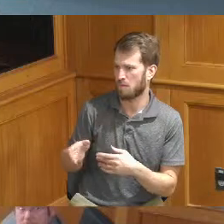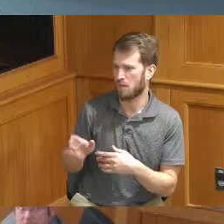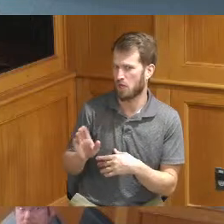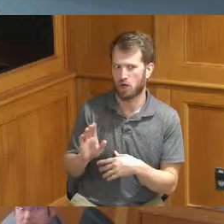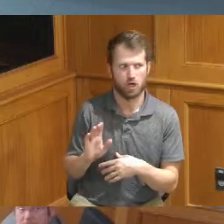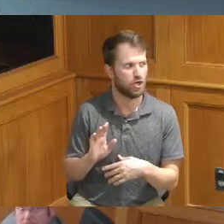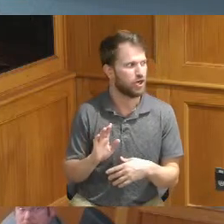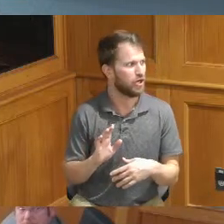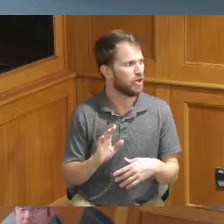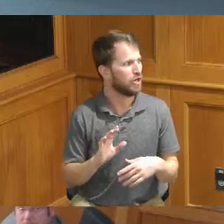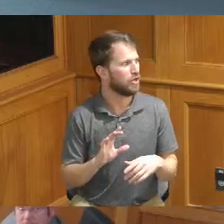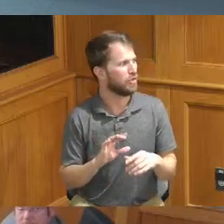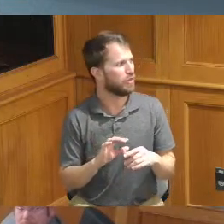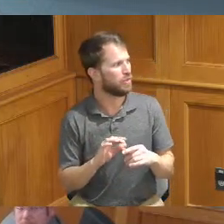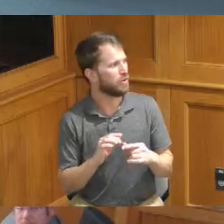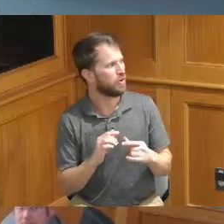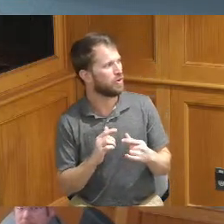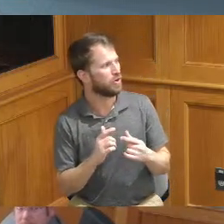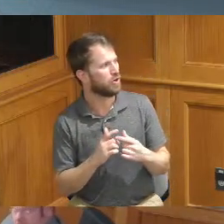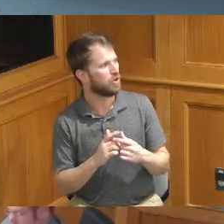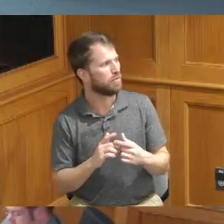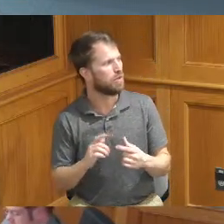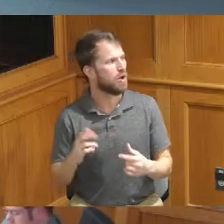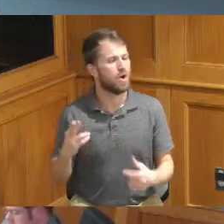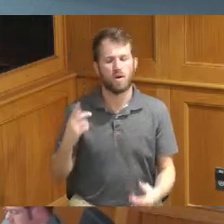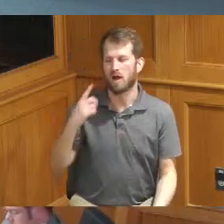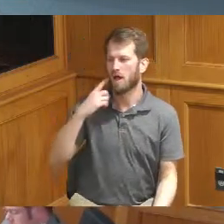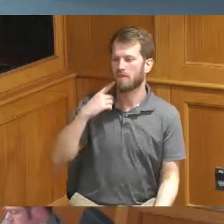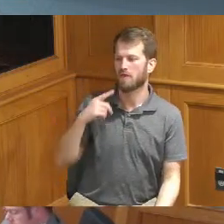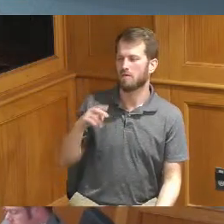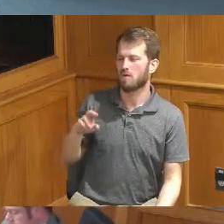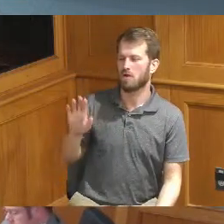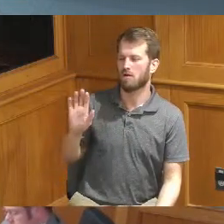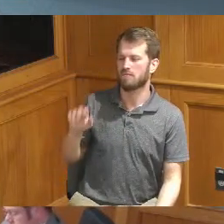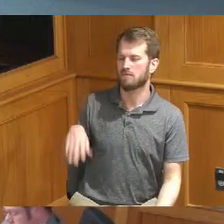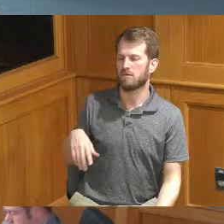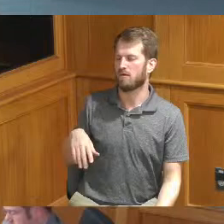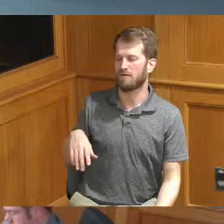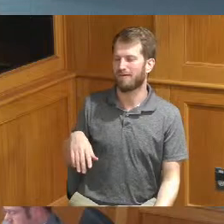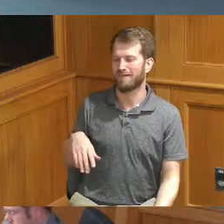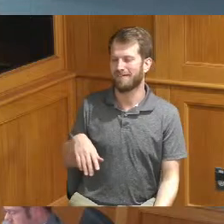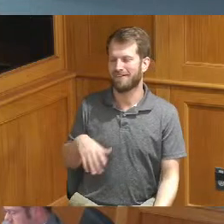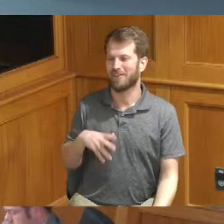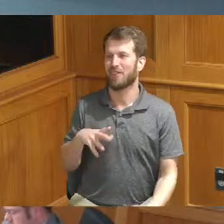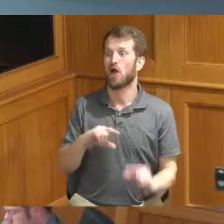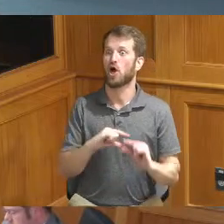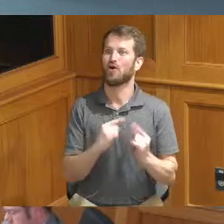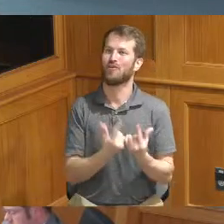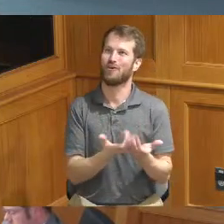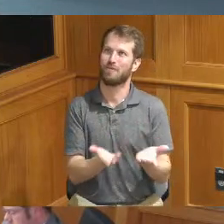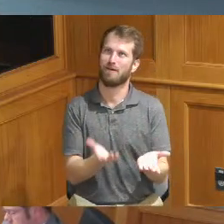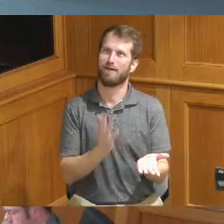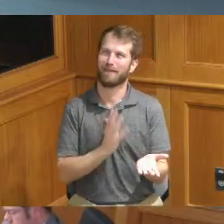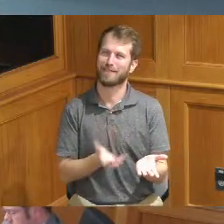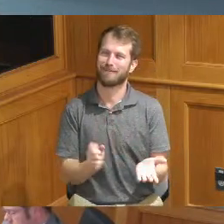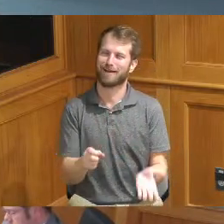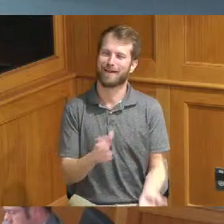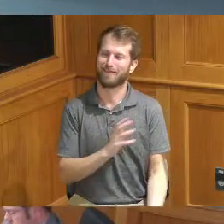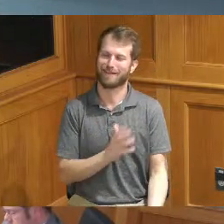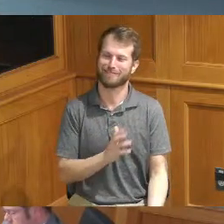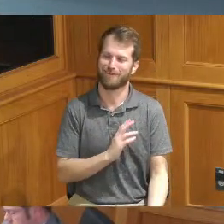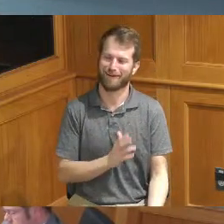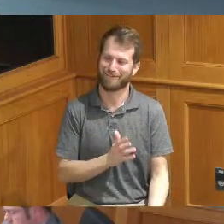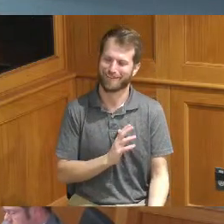yeah. She's talking about with the. Oh, I thought The group you meant here. ours that we're doing. Oh, no, with the group here. That's fine. Is that okay? Yeah, it's fine. Okay, all